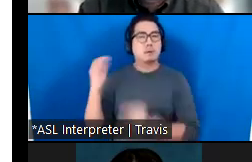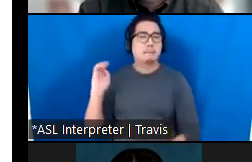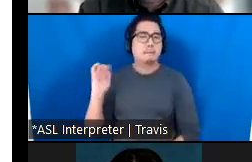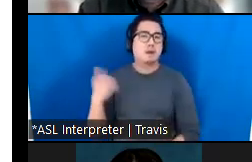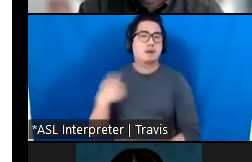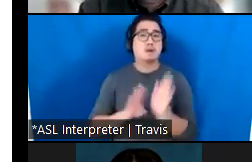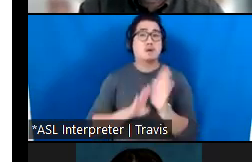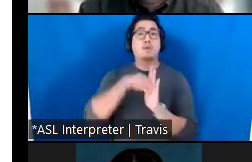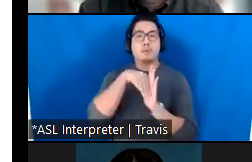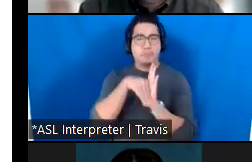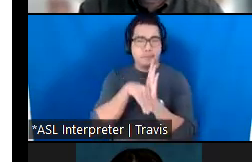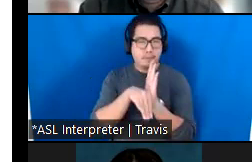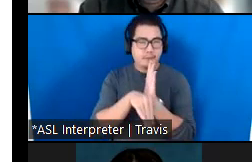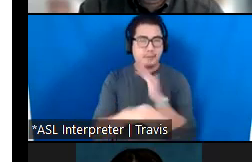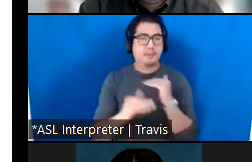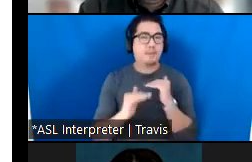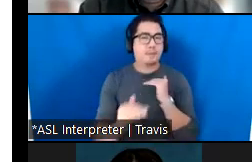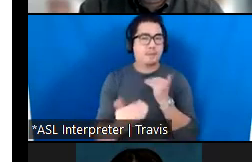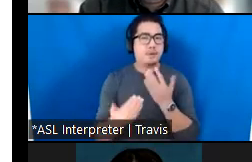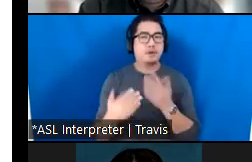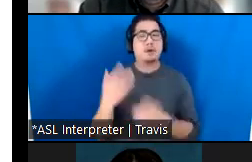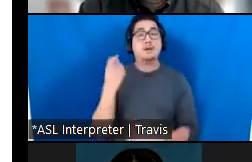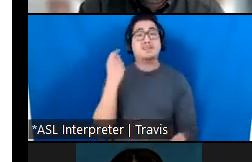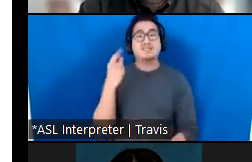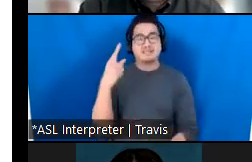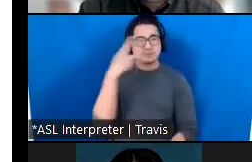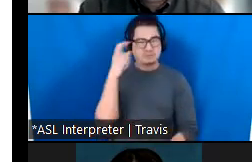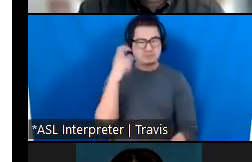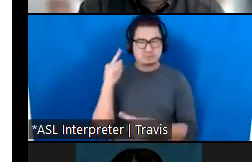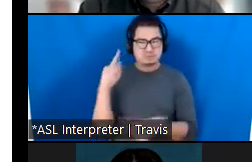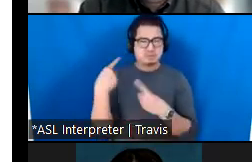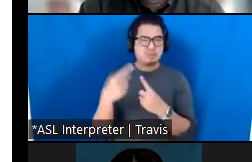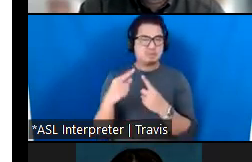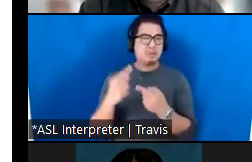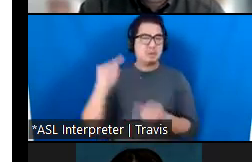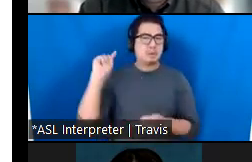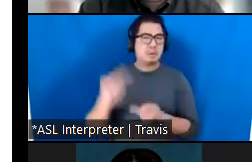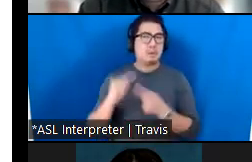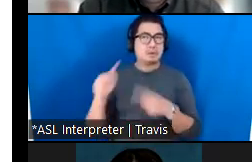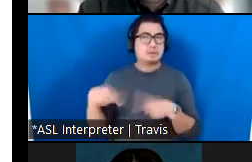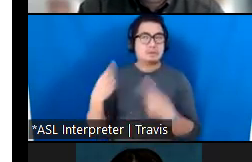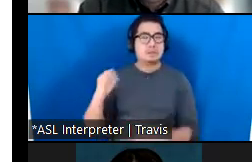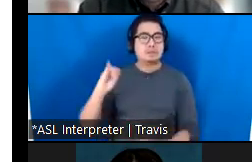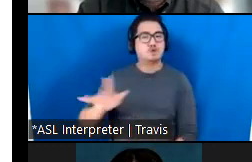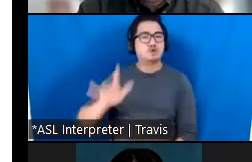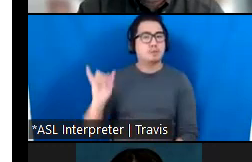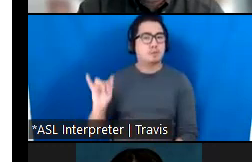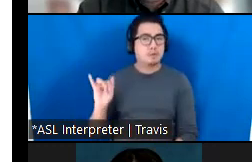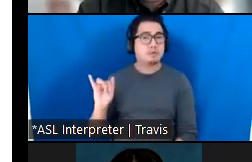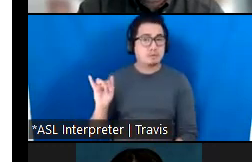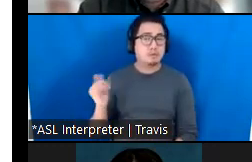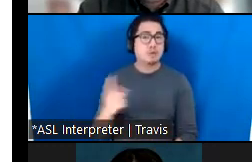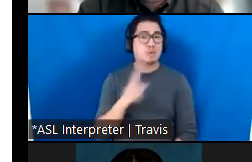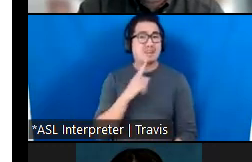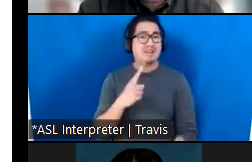It had been sustaining through much of the summer and now has been decreasing gradually since mid-July. So over the last month, really, we've